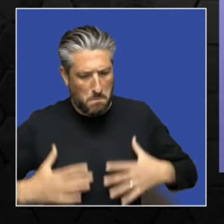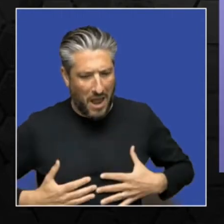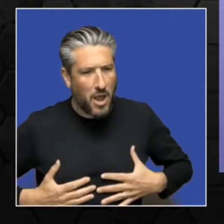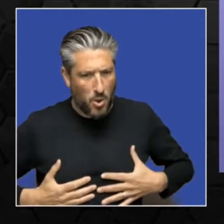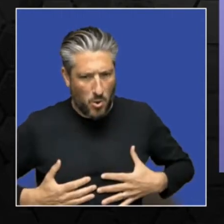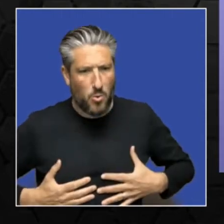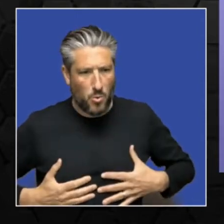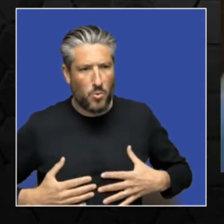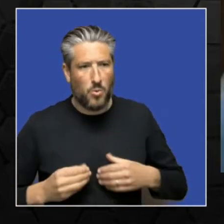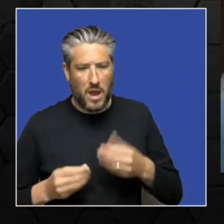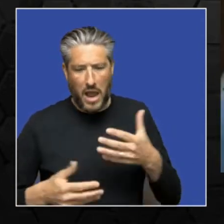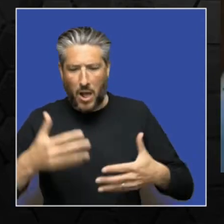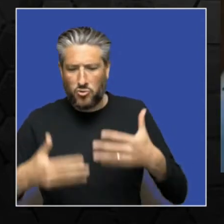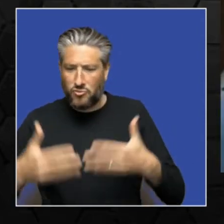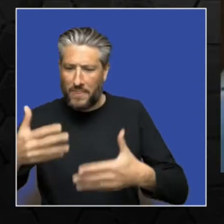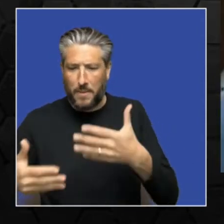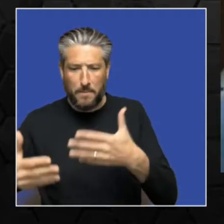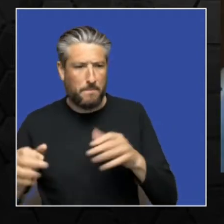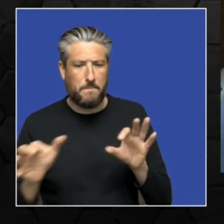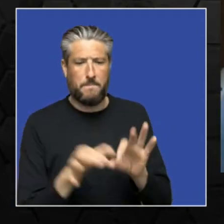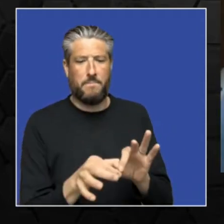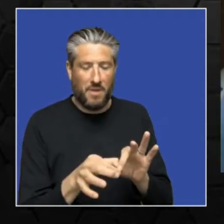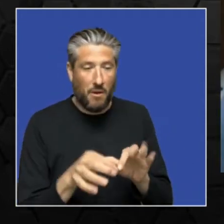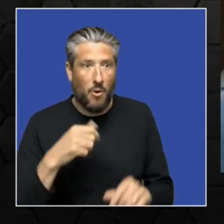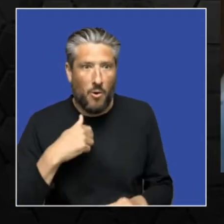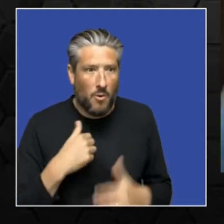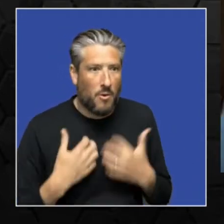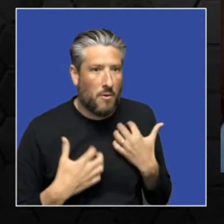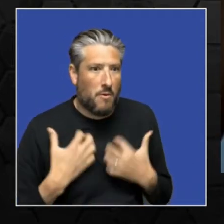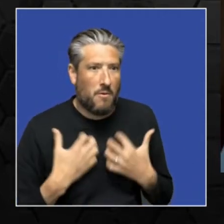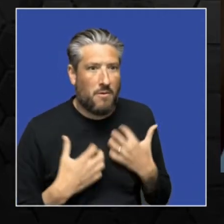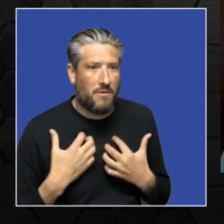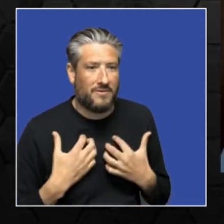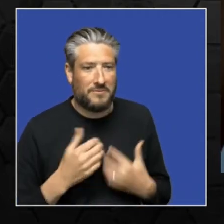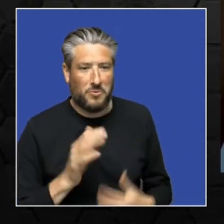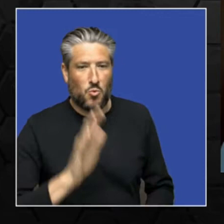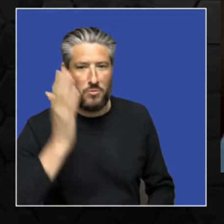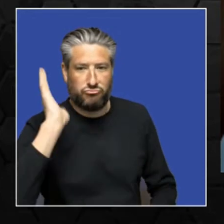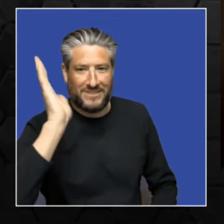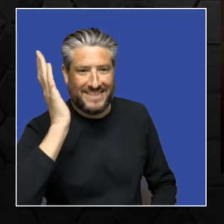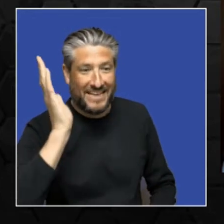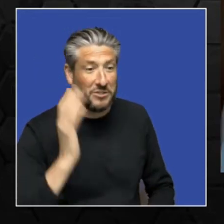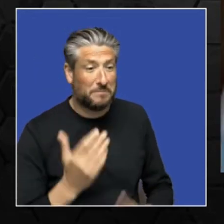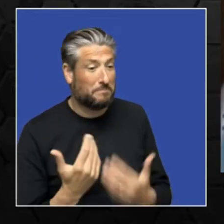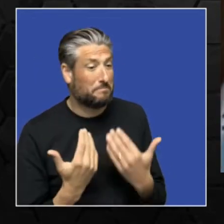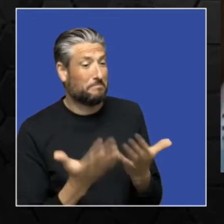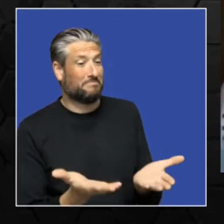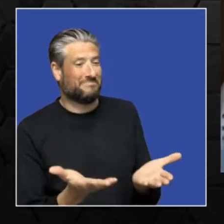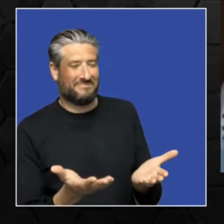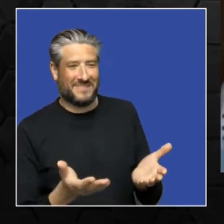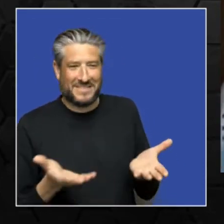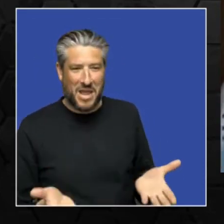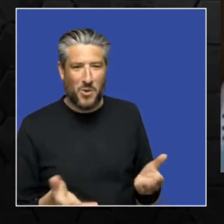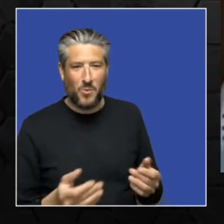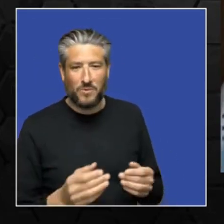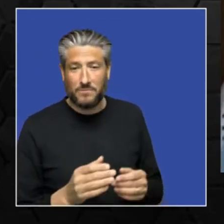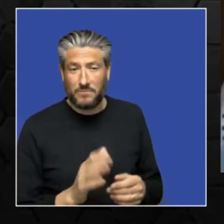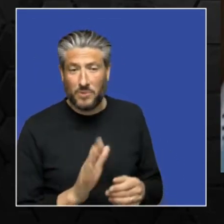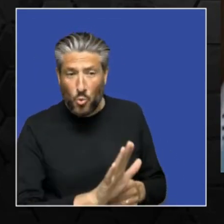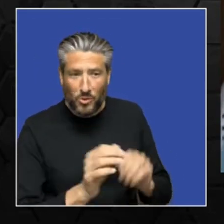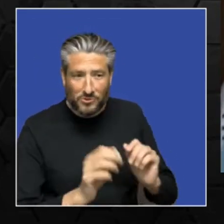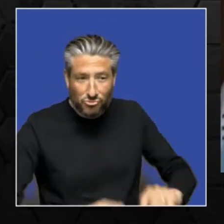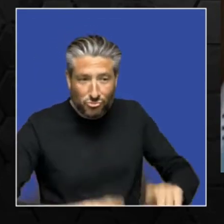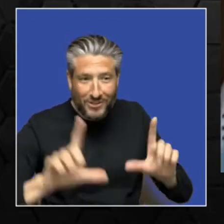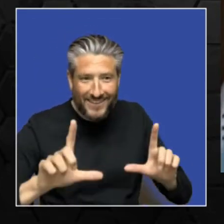super excited to hear from you. And so without further ado, feel free to start sharing your screen, and I'm very excited to learn